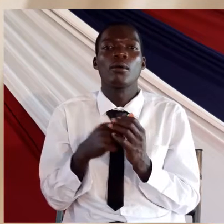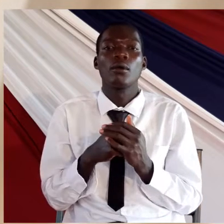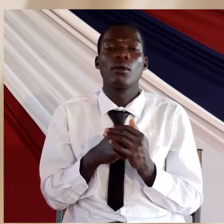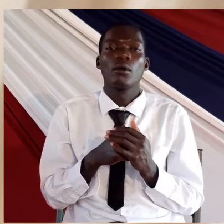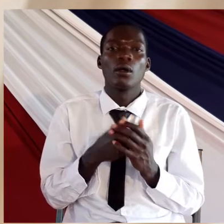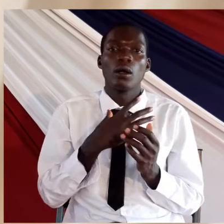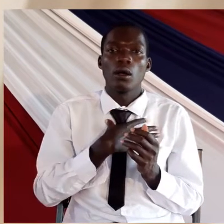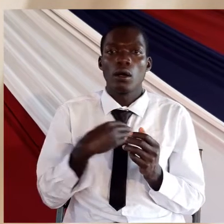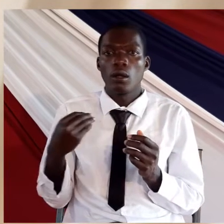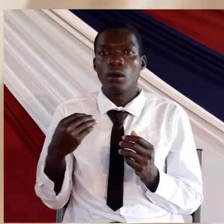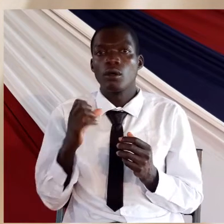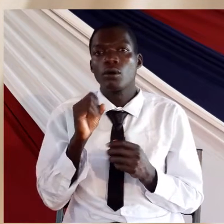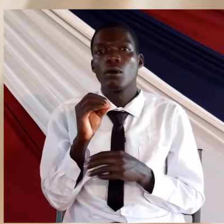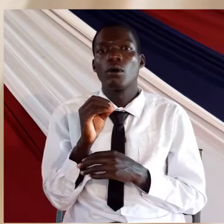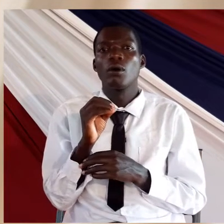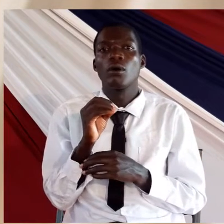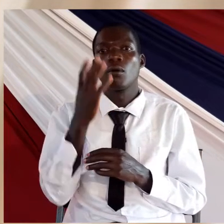And